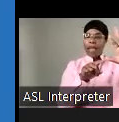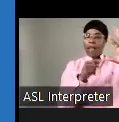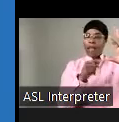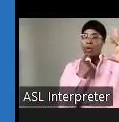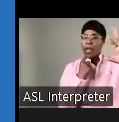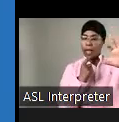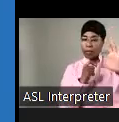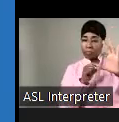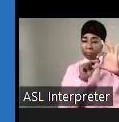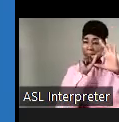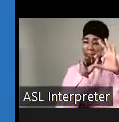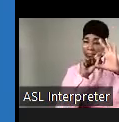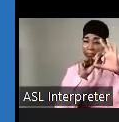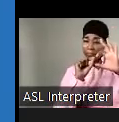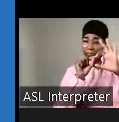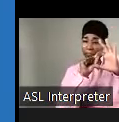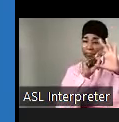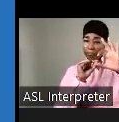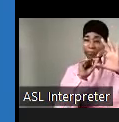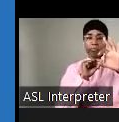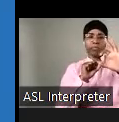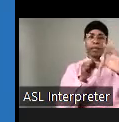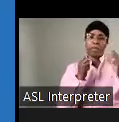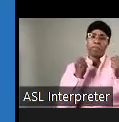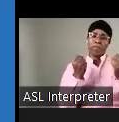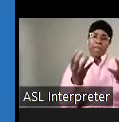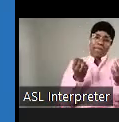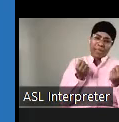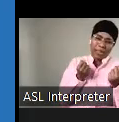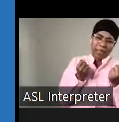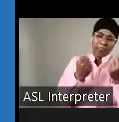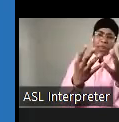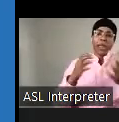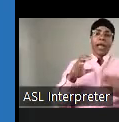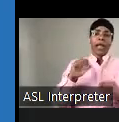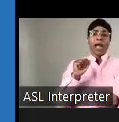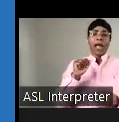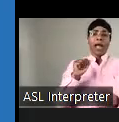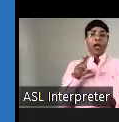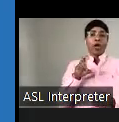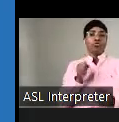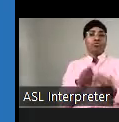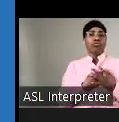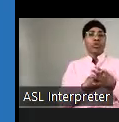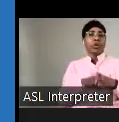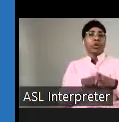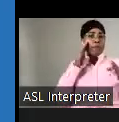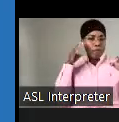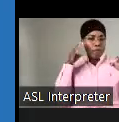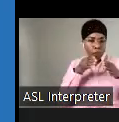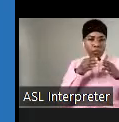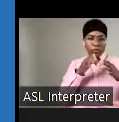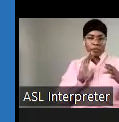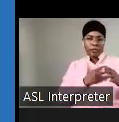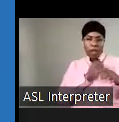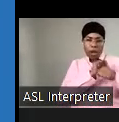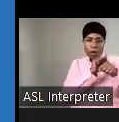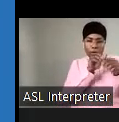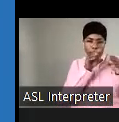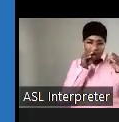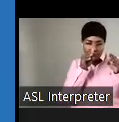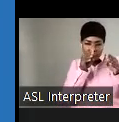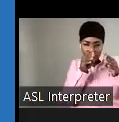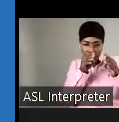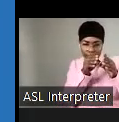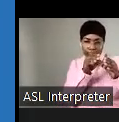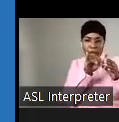of these acres. So we moved into that, and we started to really focus our work on that area. And this is what we saw when we